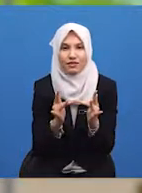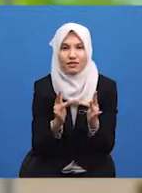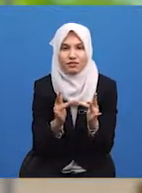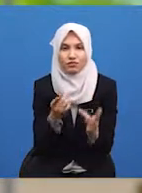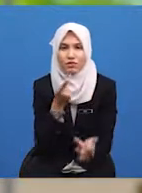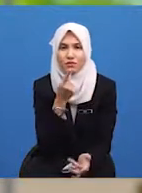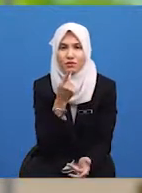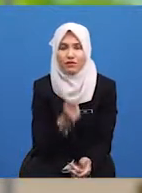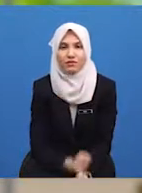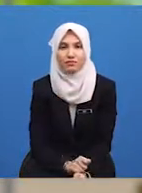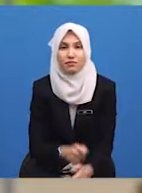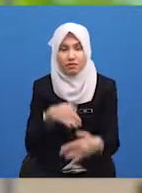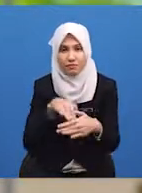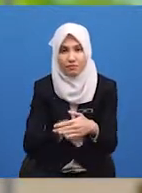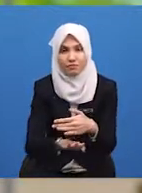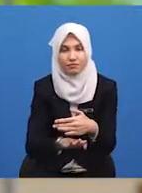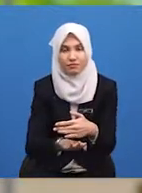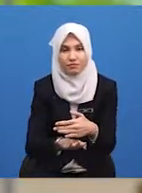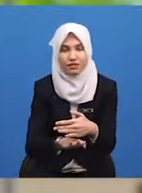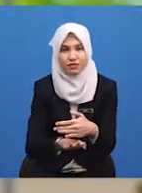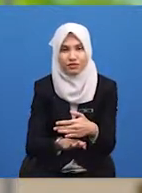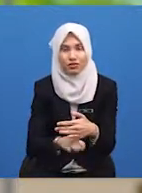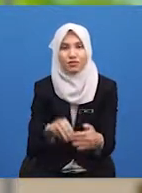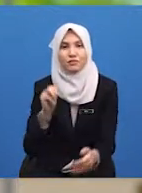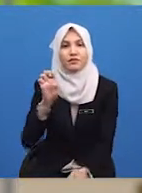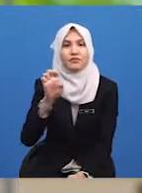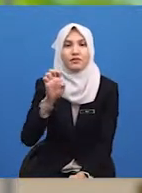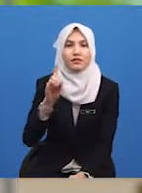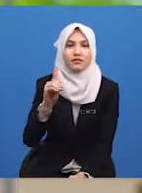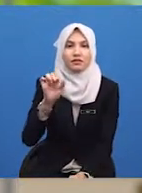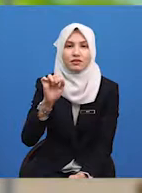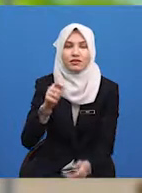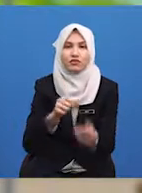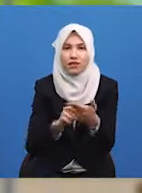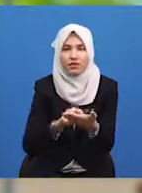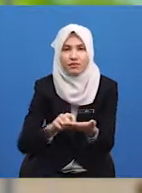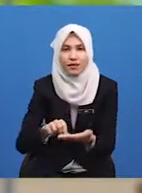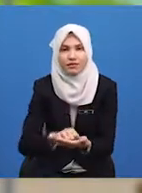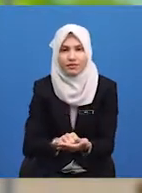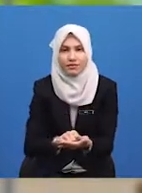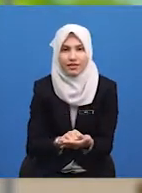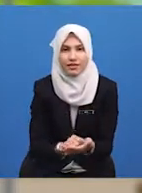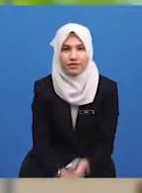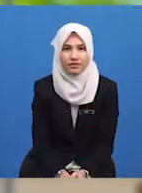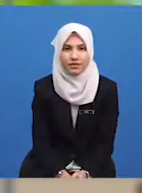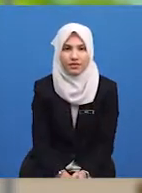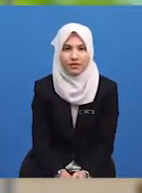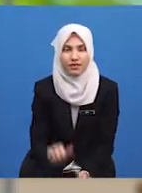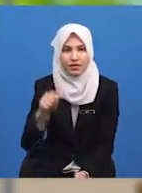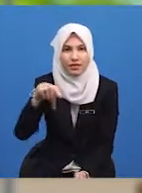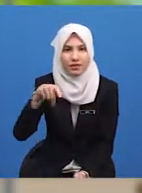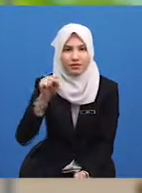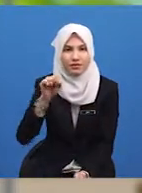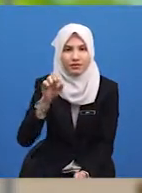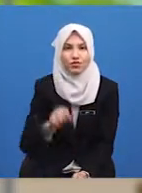private, including social media, text messages, and even the apps you use on your